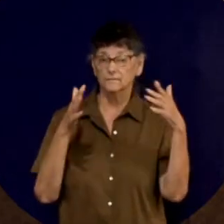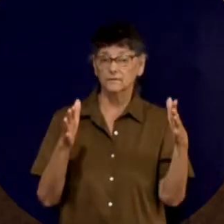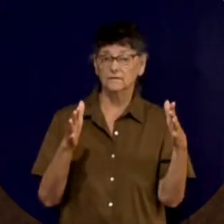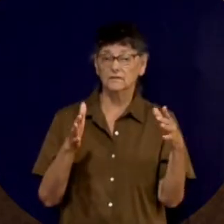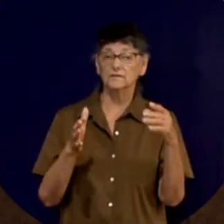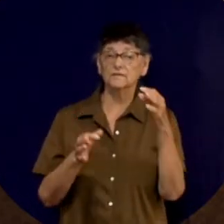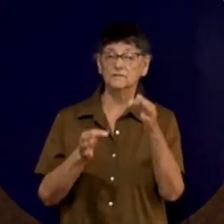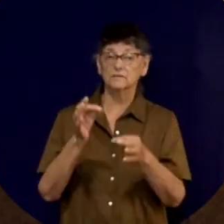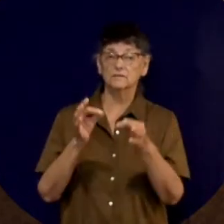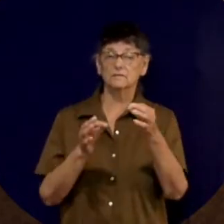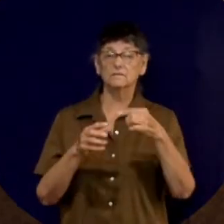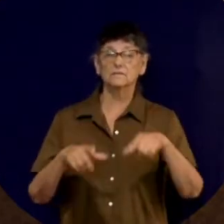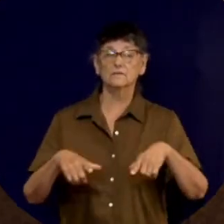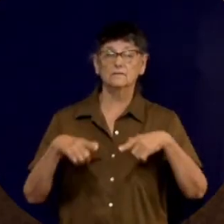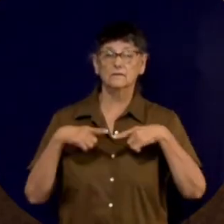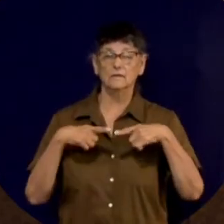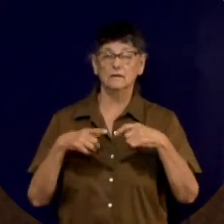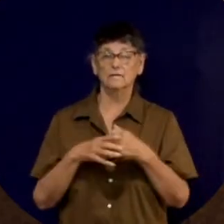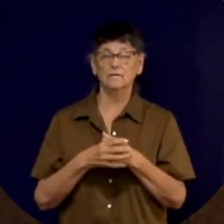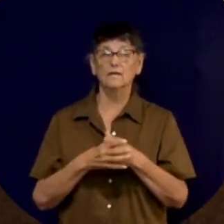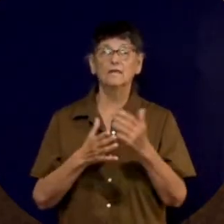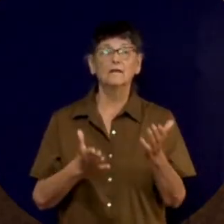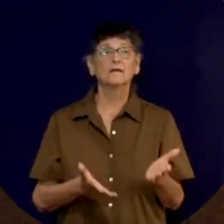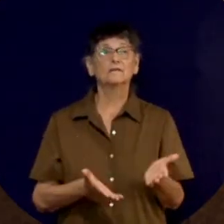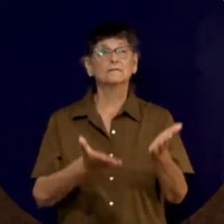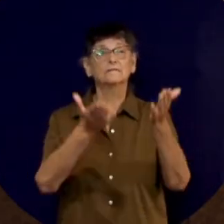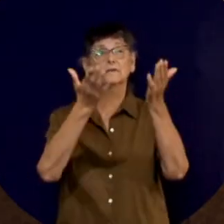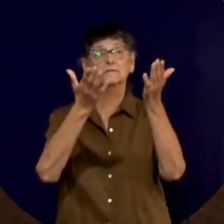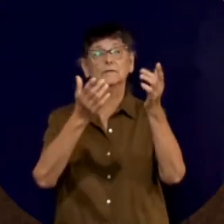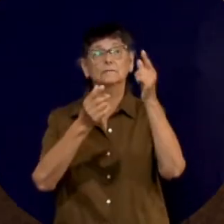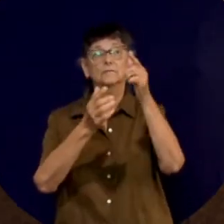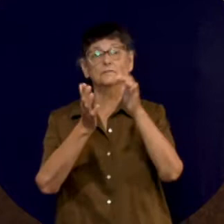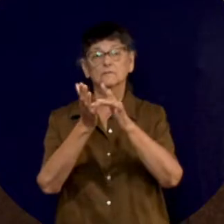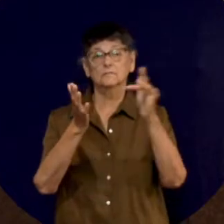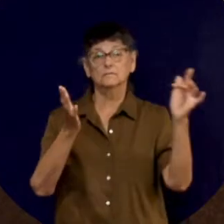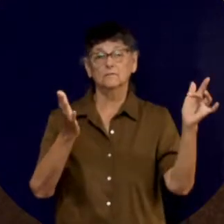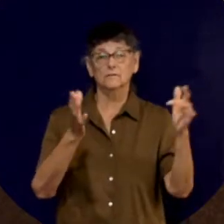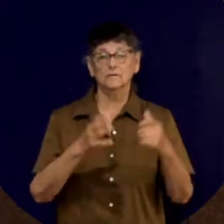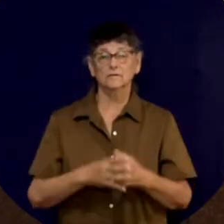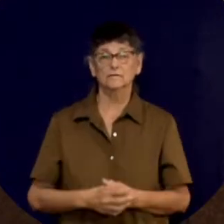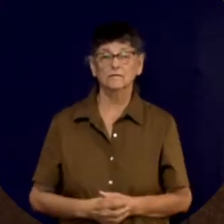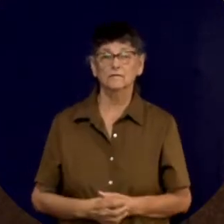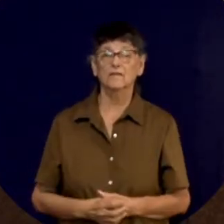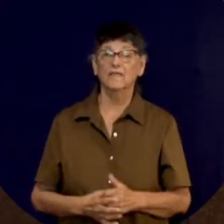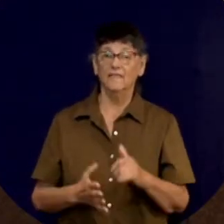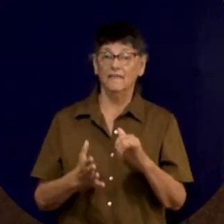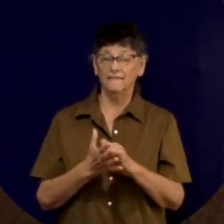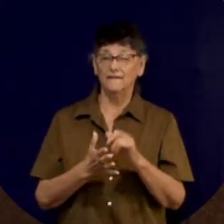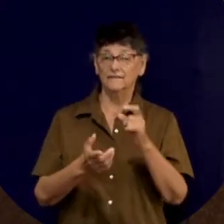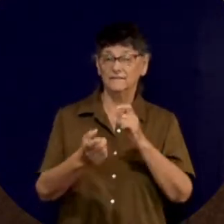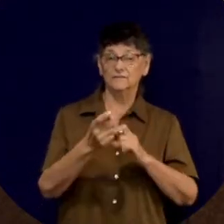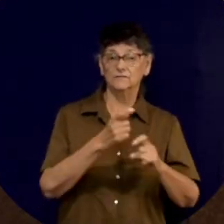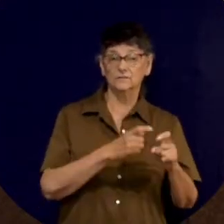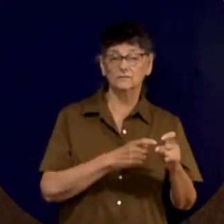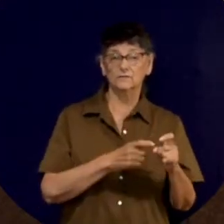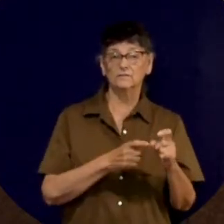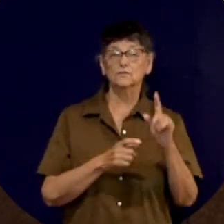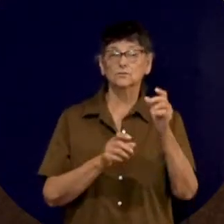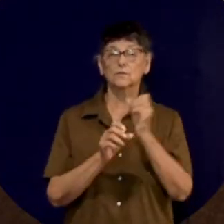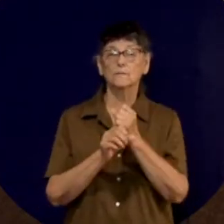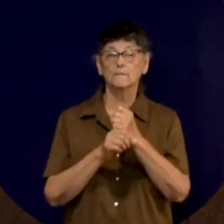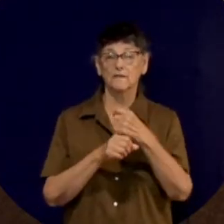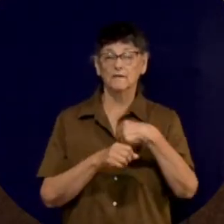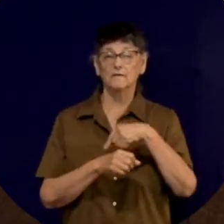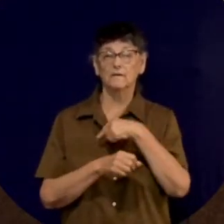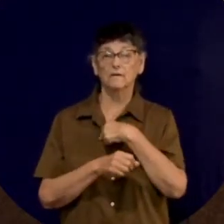justifies our life, and he lifts us up to his glory. And that, in turn, should make